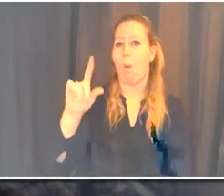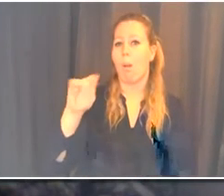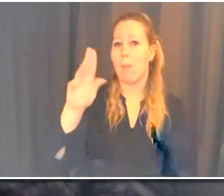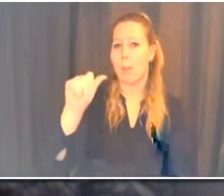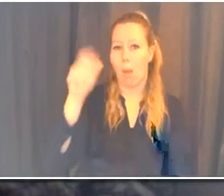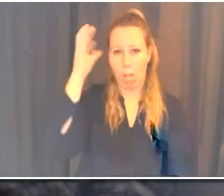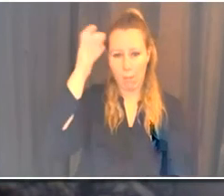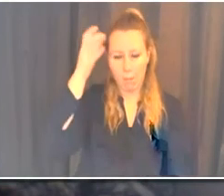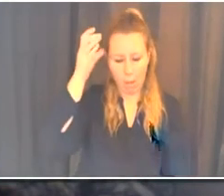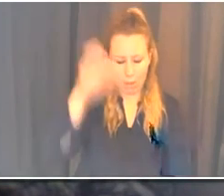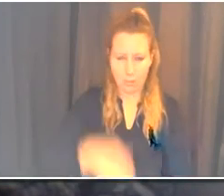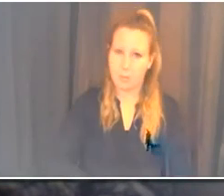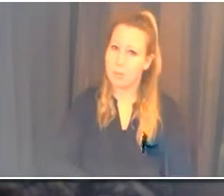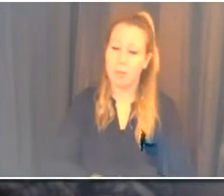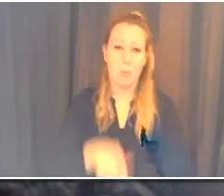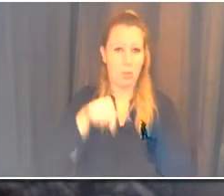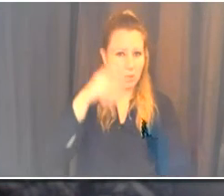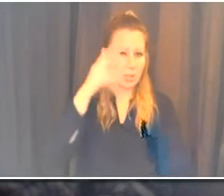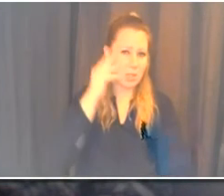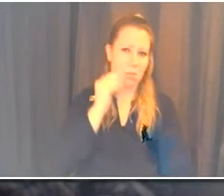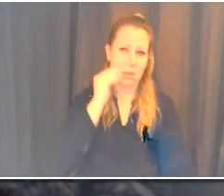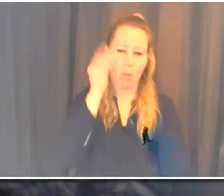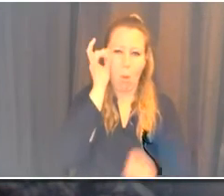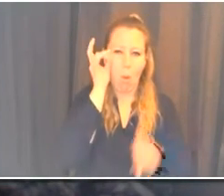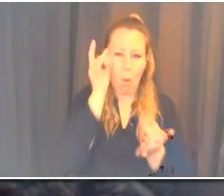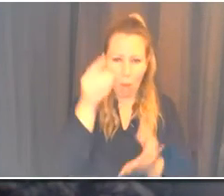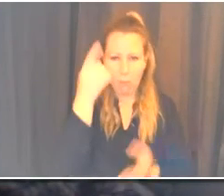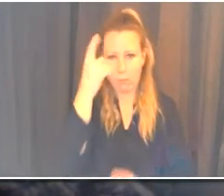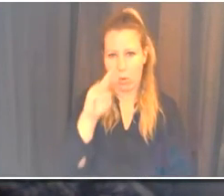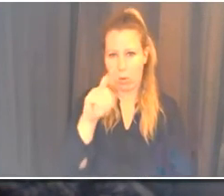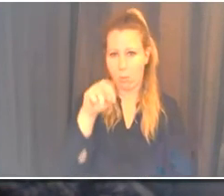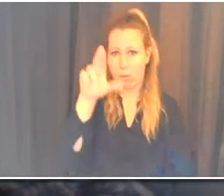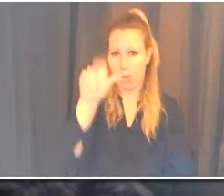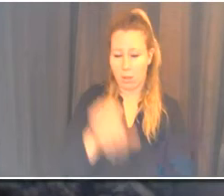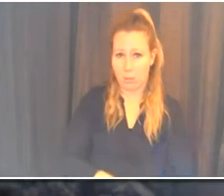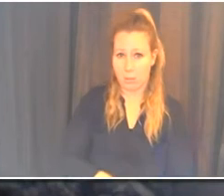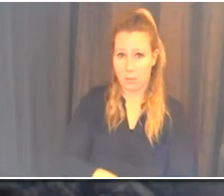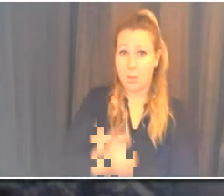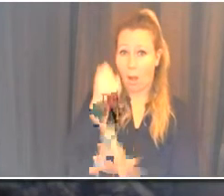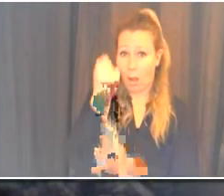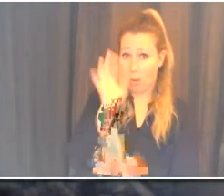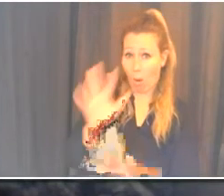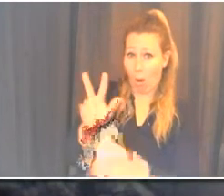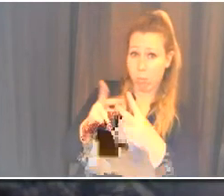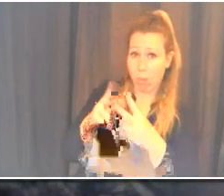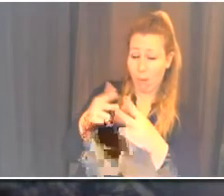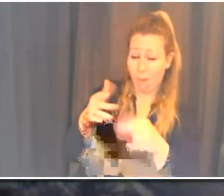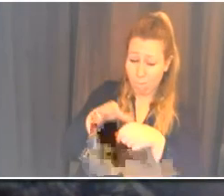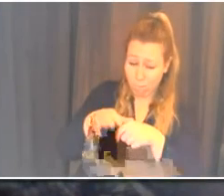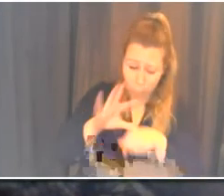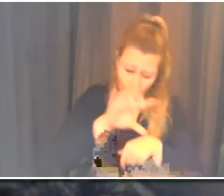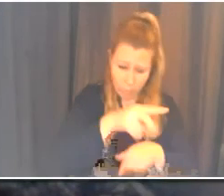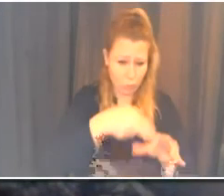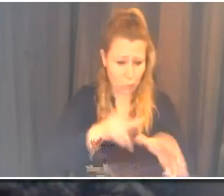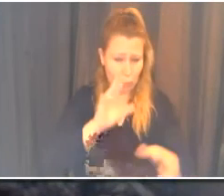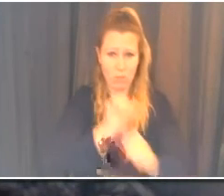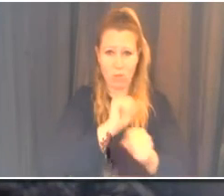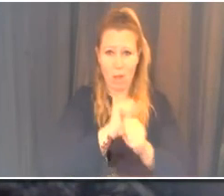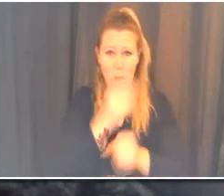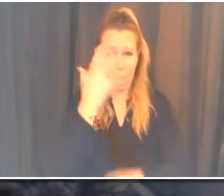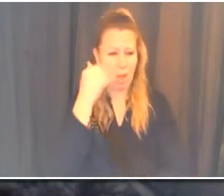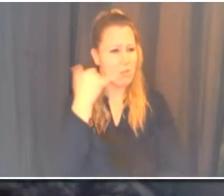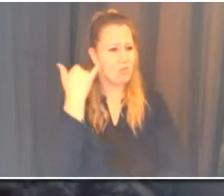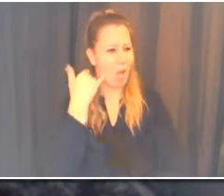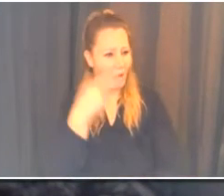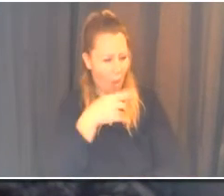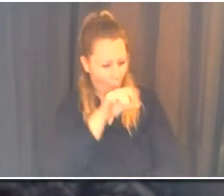drink heavily he is extremely jealous and berates her for being on her telephone accusing her of speaking to other men as a